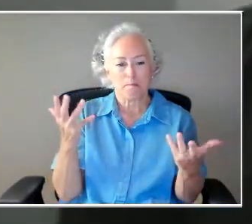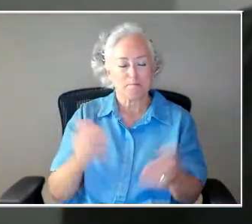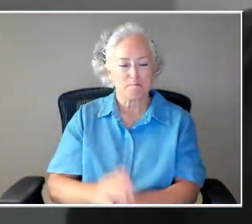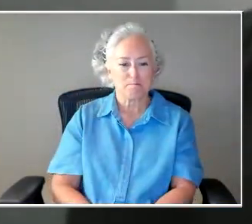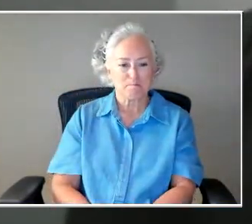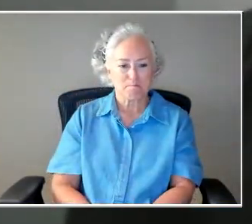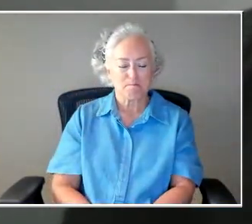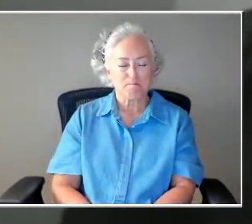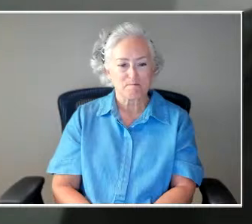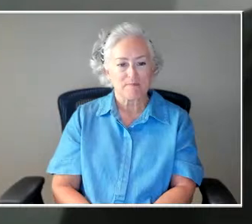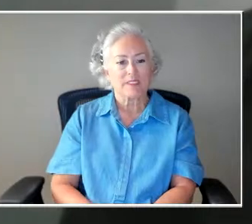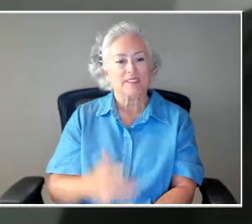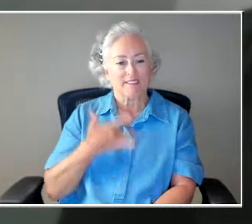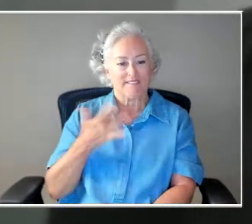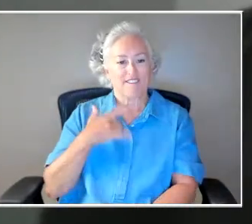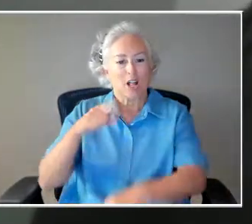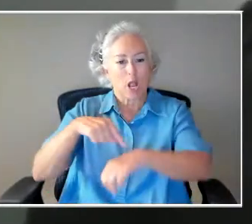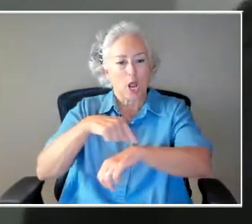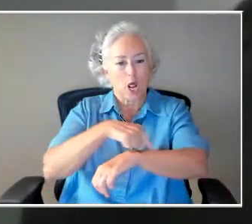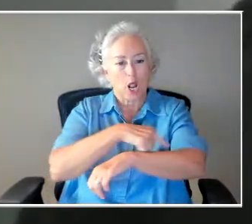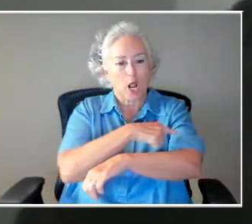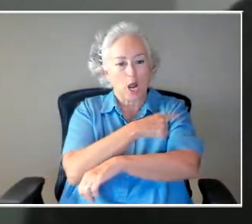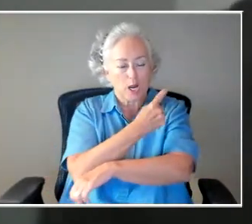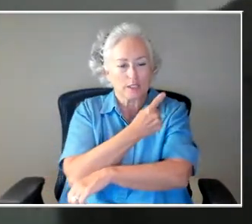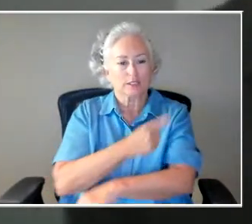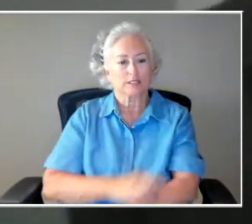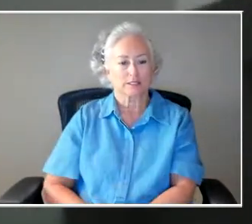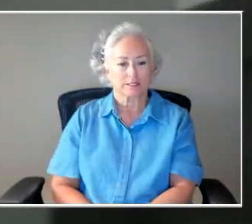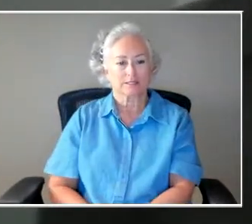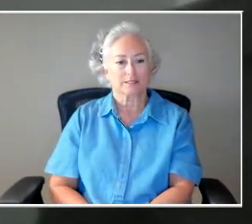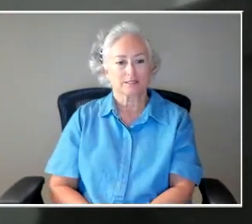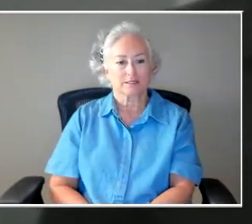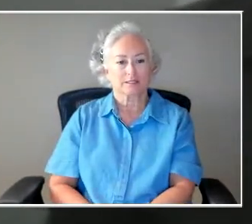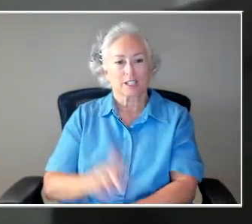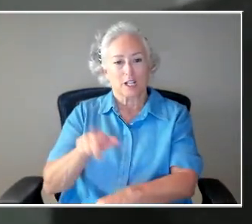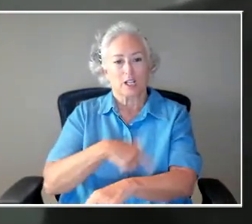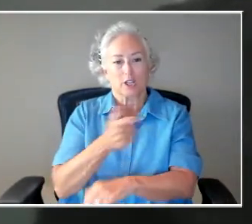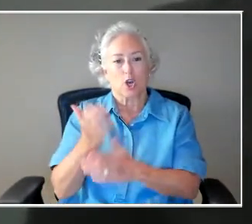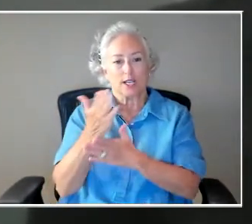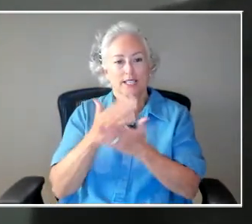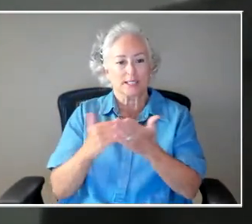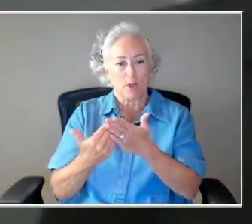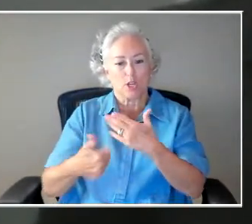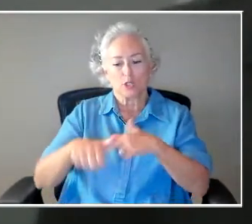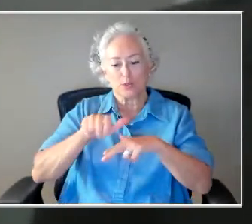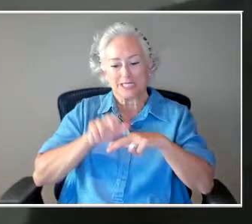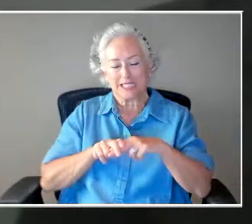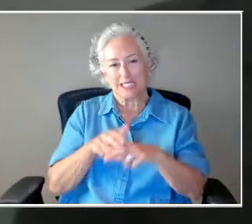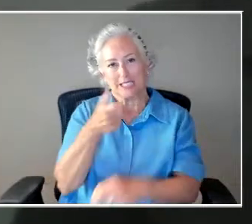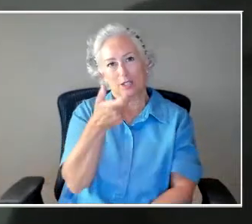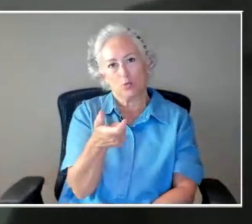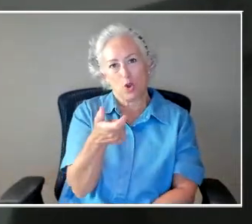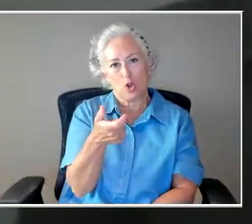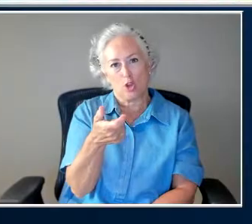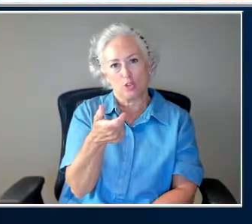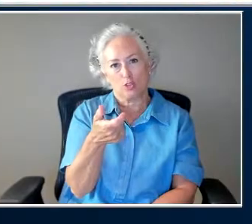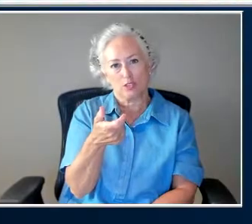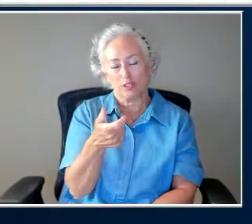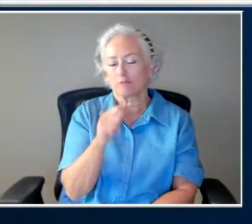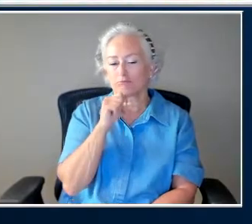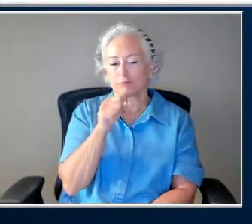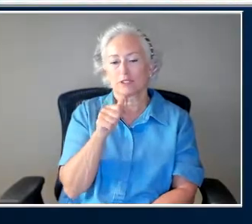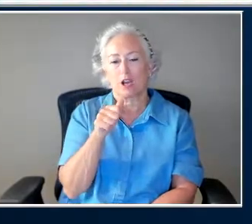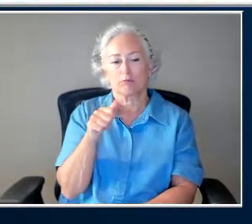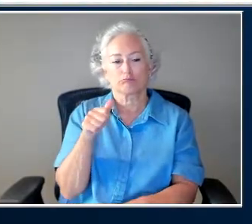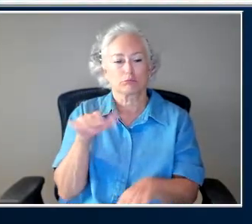It felt long for me. The longest part was sitting out and having to watch people, and I couldn't do anything. How